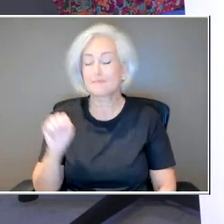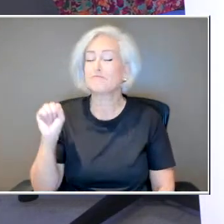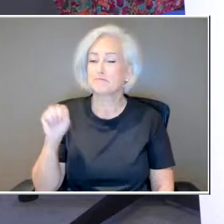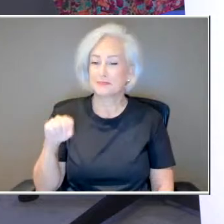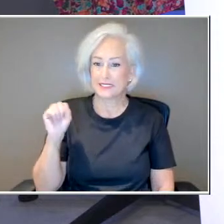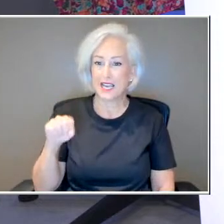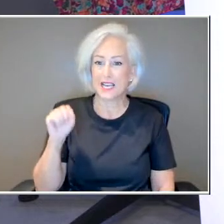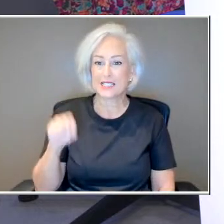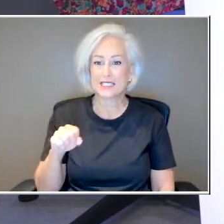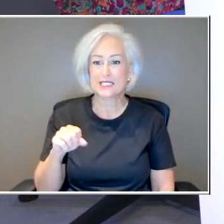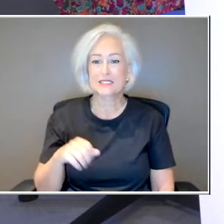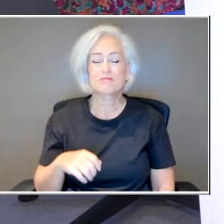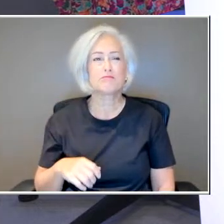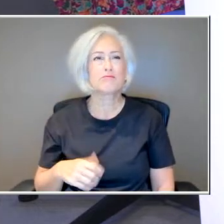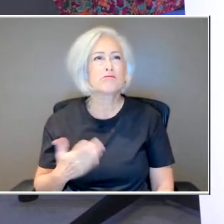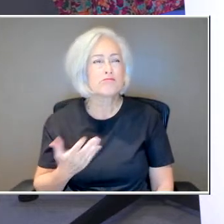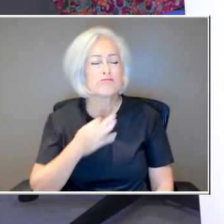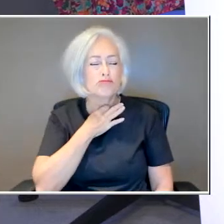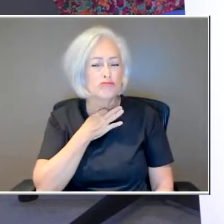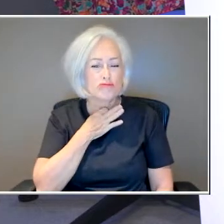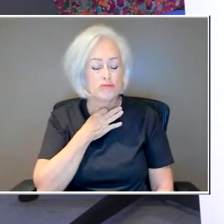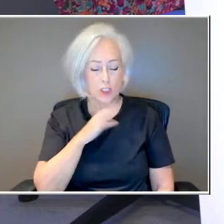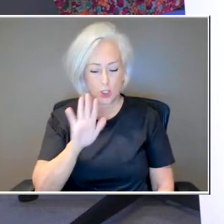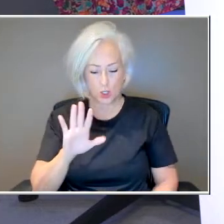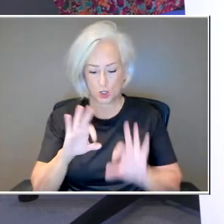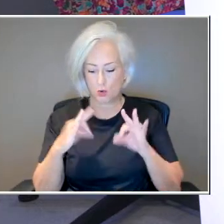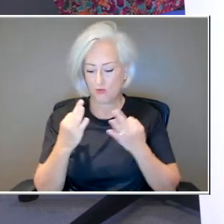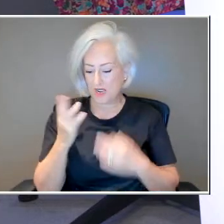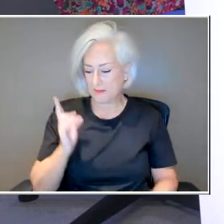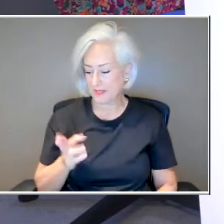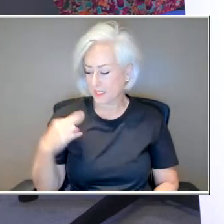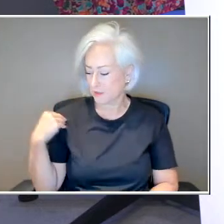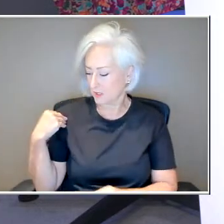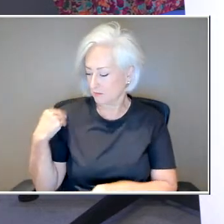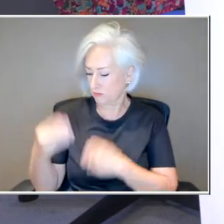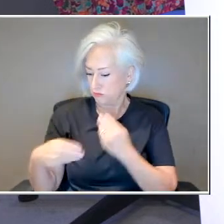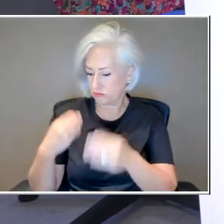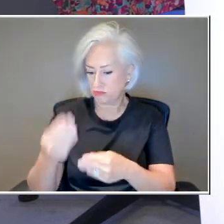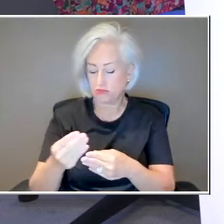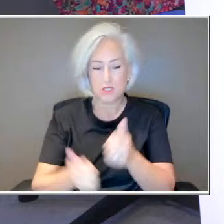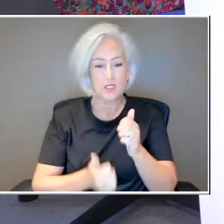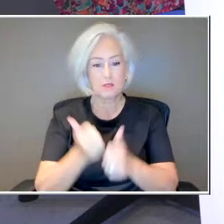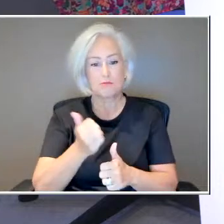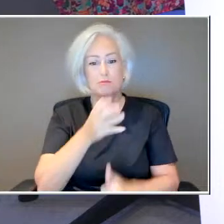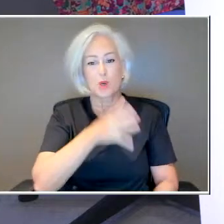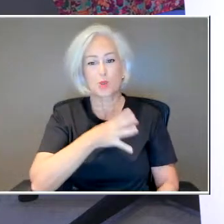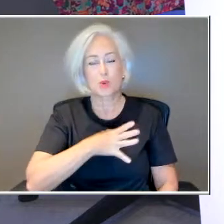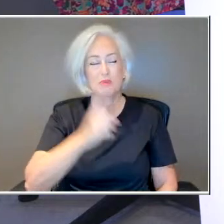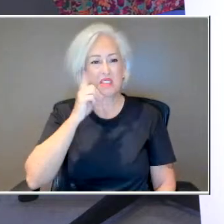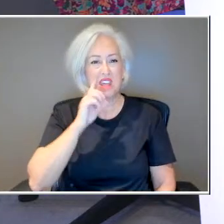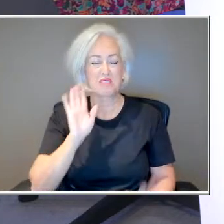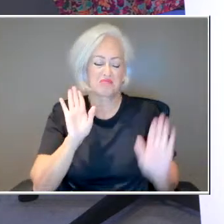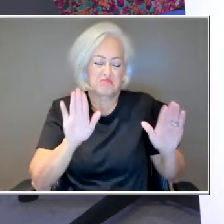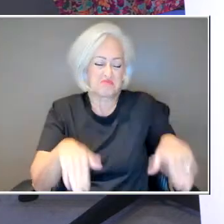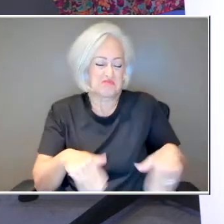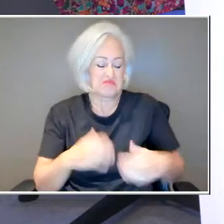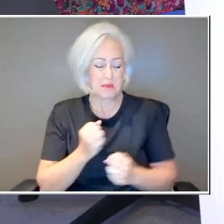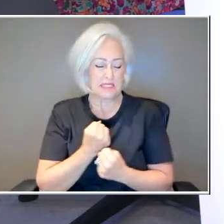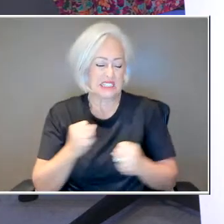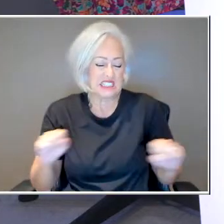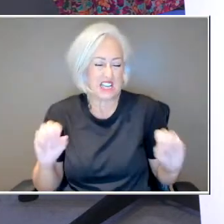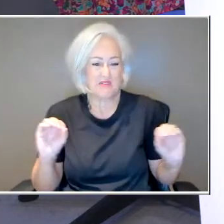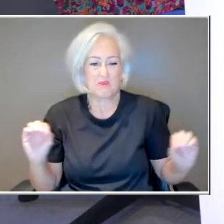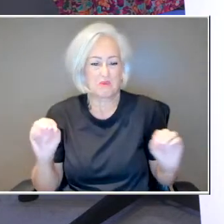no family history, women tend to think that they're safe from cancer. I mean, that's kind of, maybe that's what pops into our head.